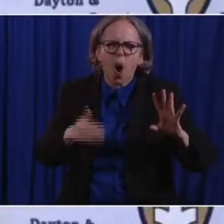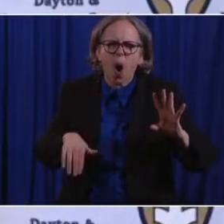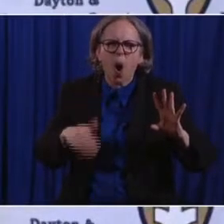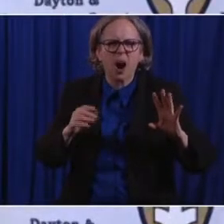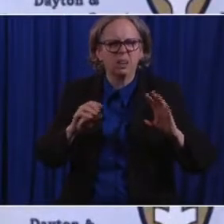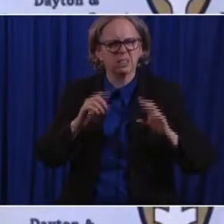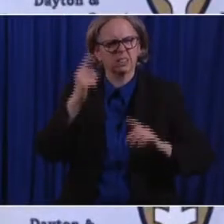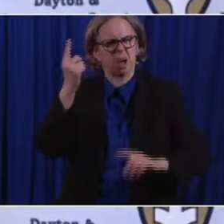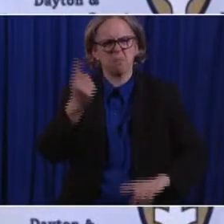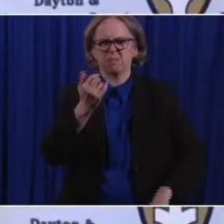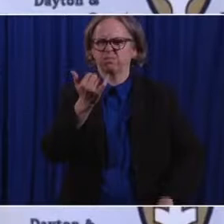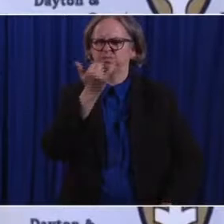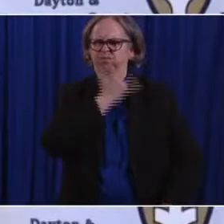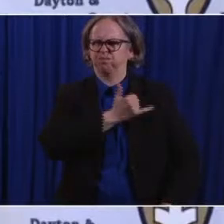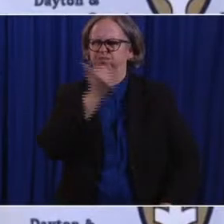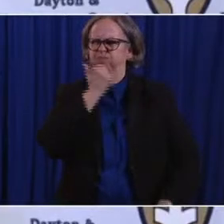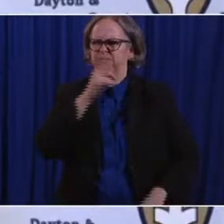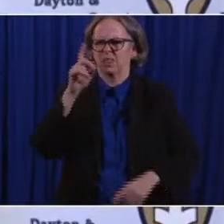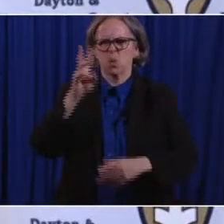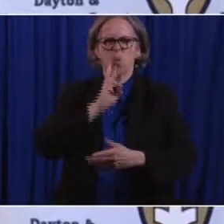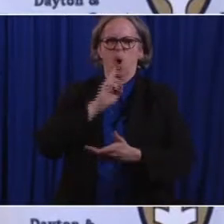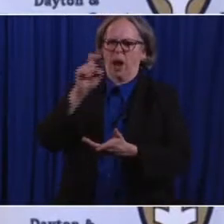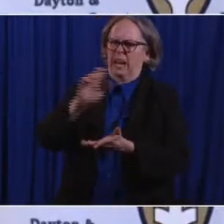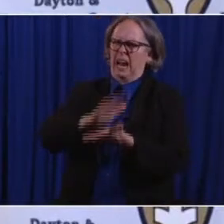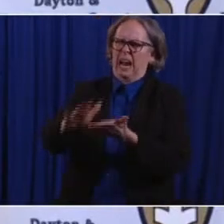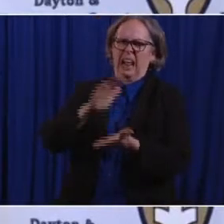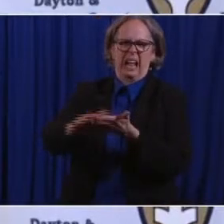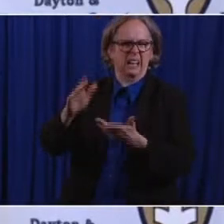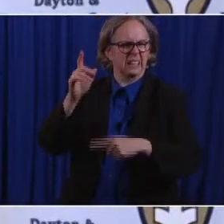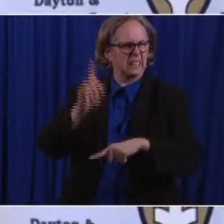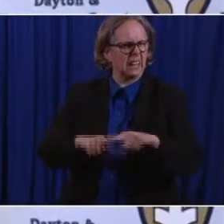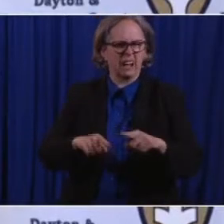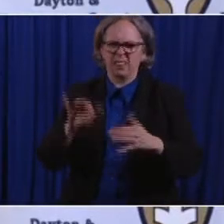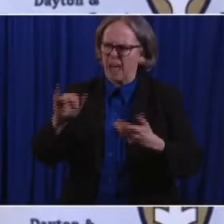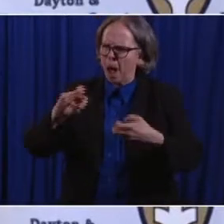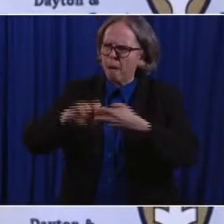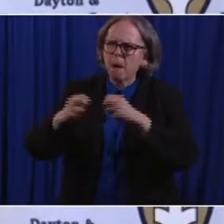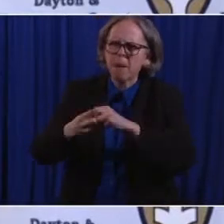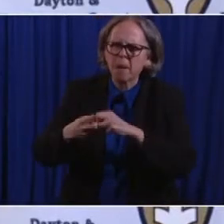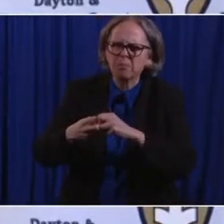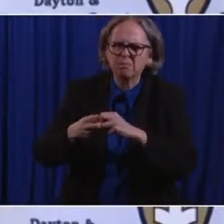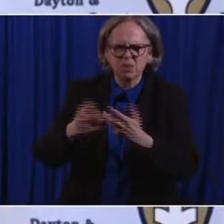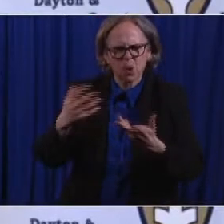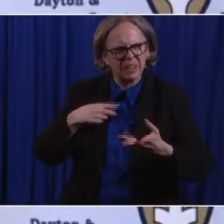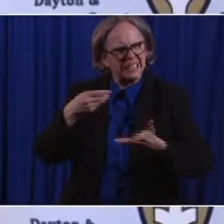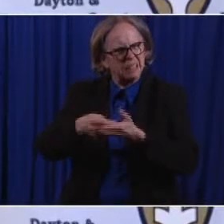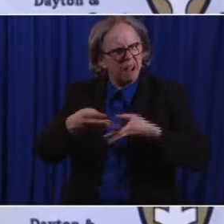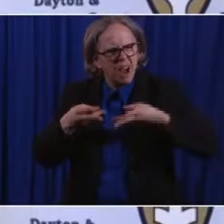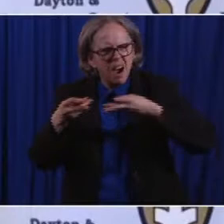water. So that's an infrastructure issue. I think, frankly, lead paint is